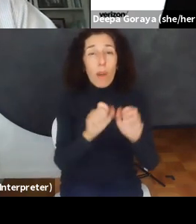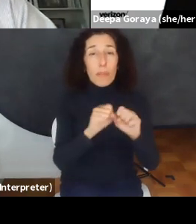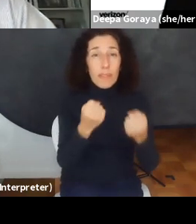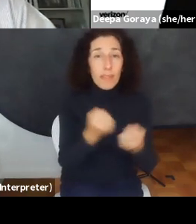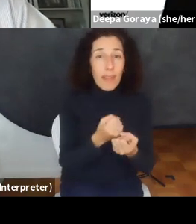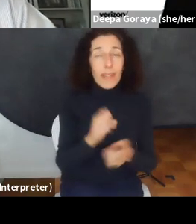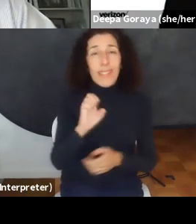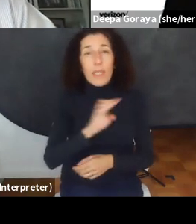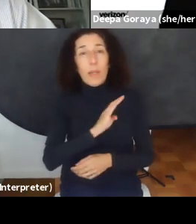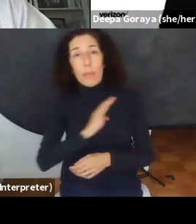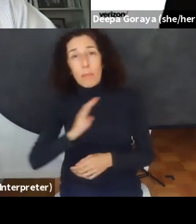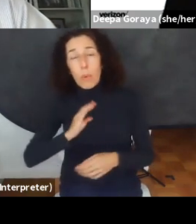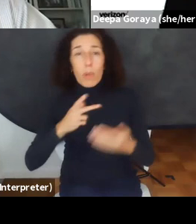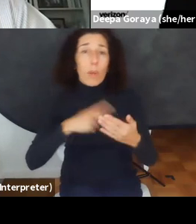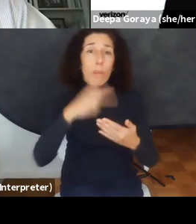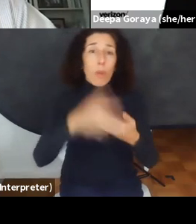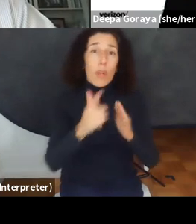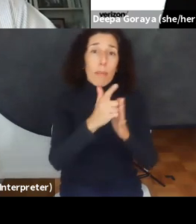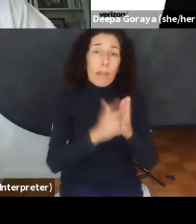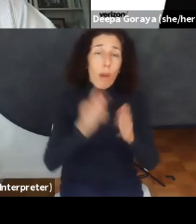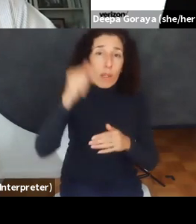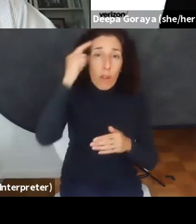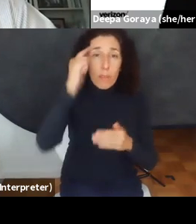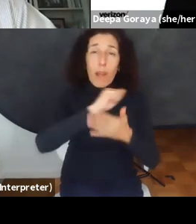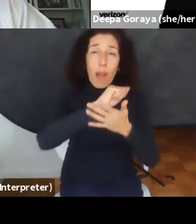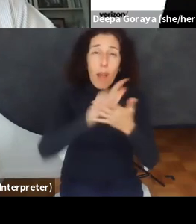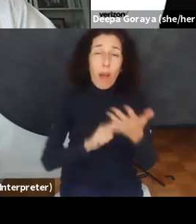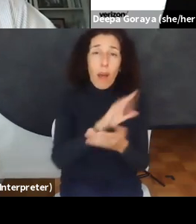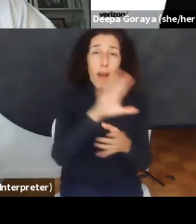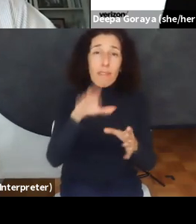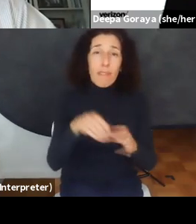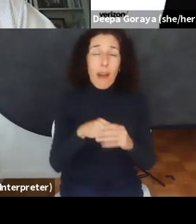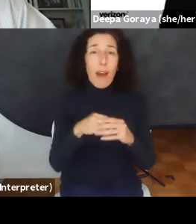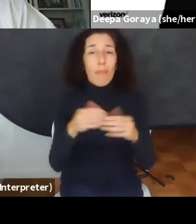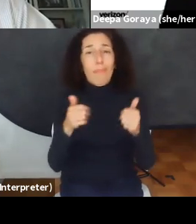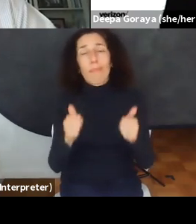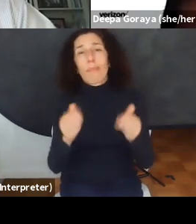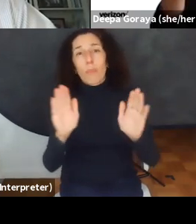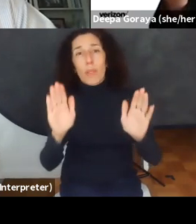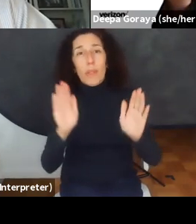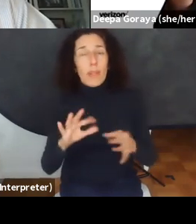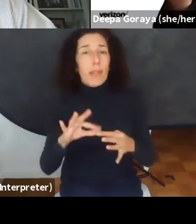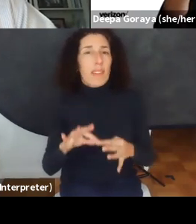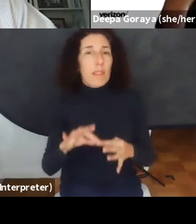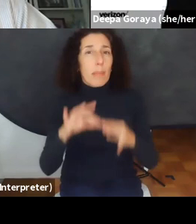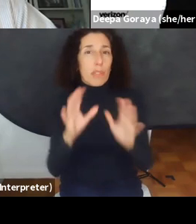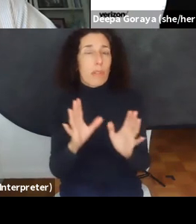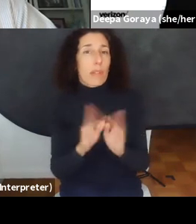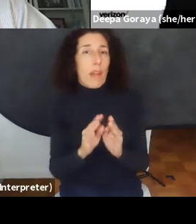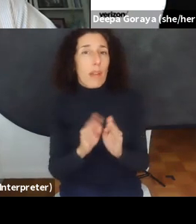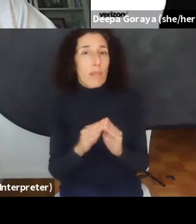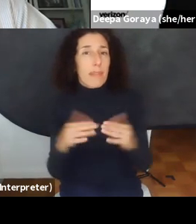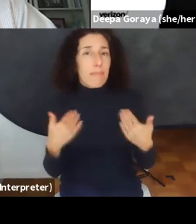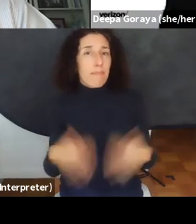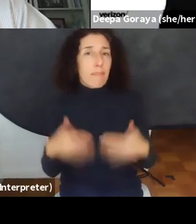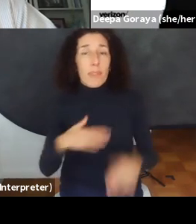Law and Government, and everyone else involved. This is a truly special conference. We really appreciate your